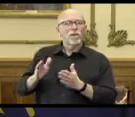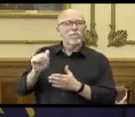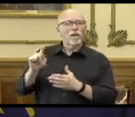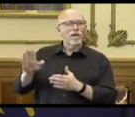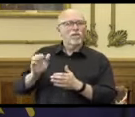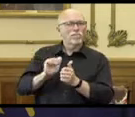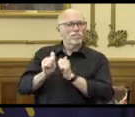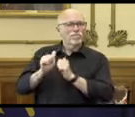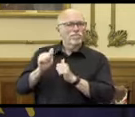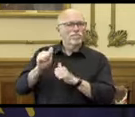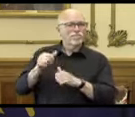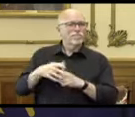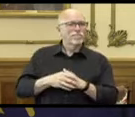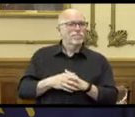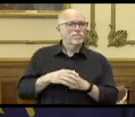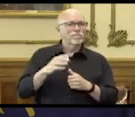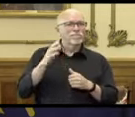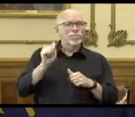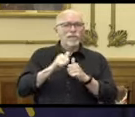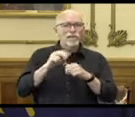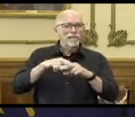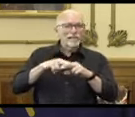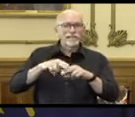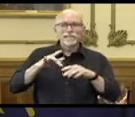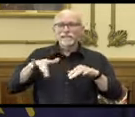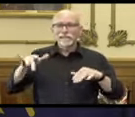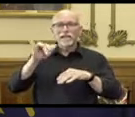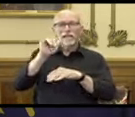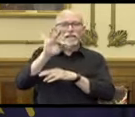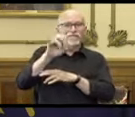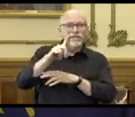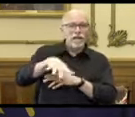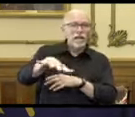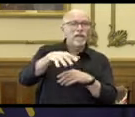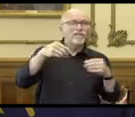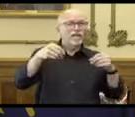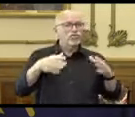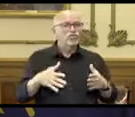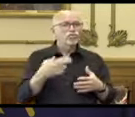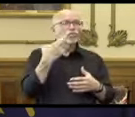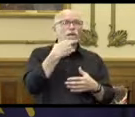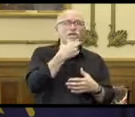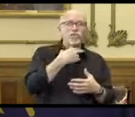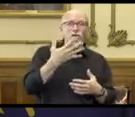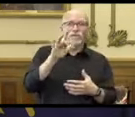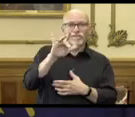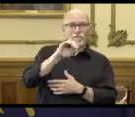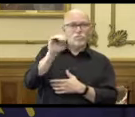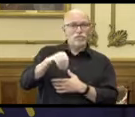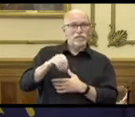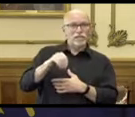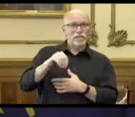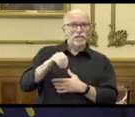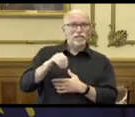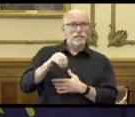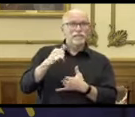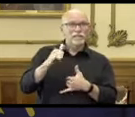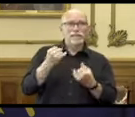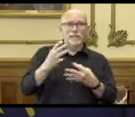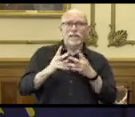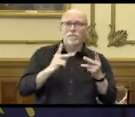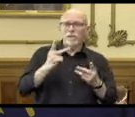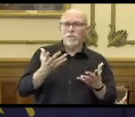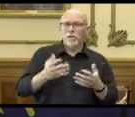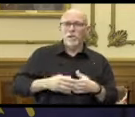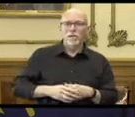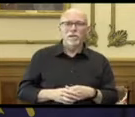Speedway as far as the limits on seats and the infield and vendors and the restaurants, 25% still a lot of people, whether it's up Speedway or Triple